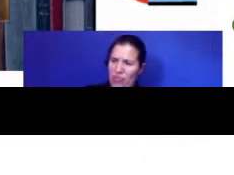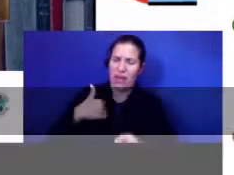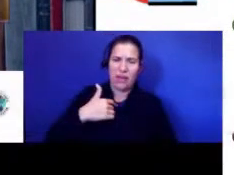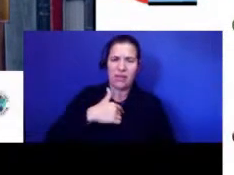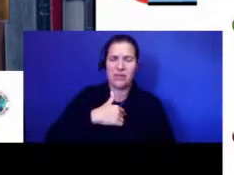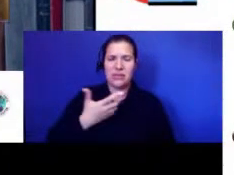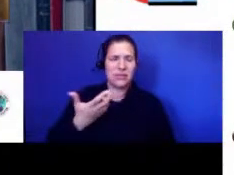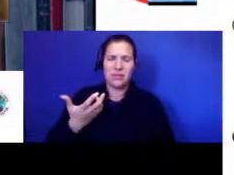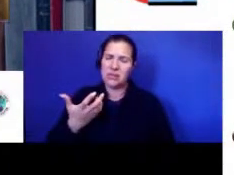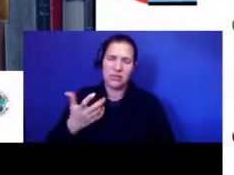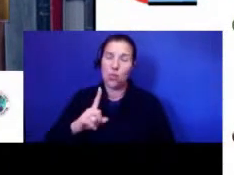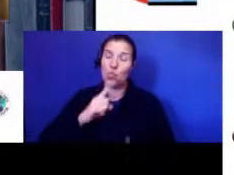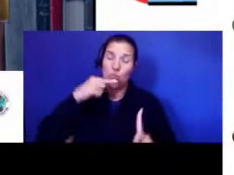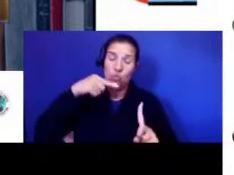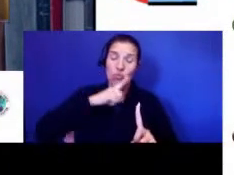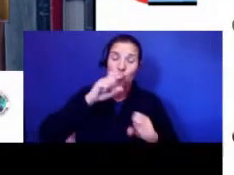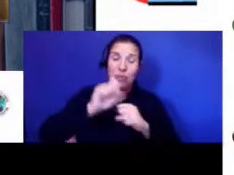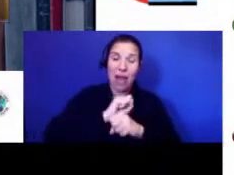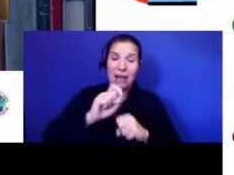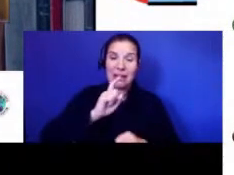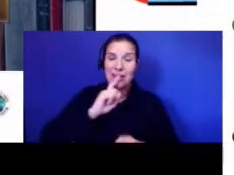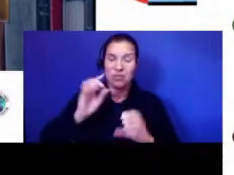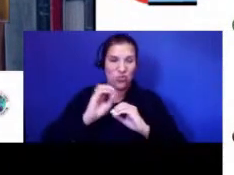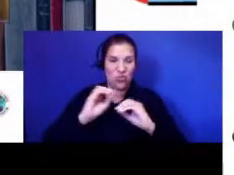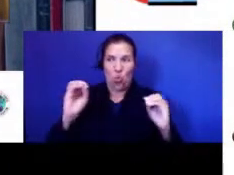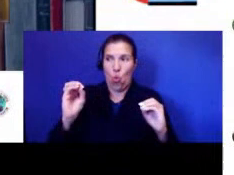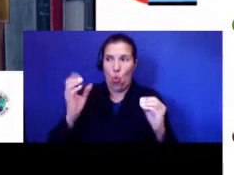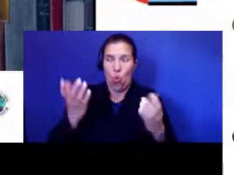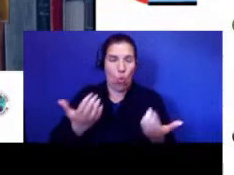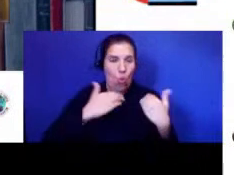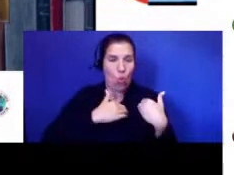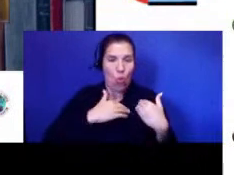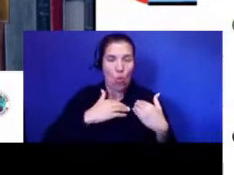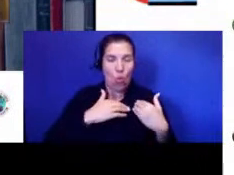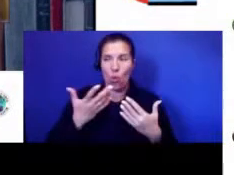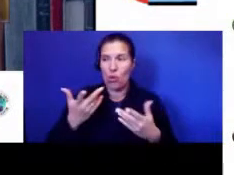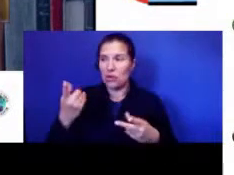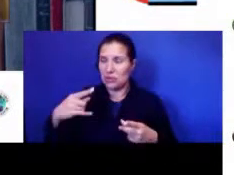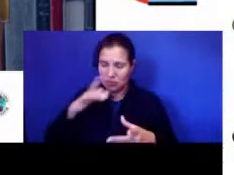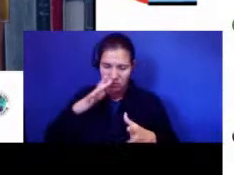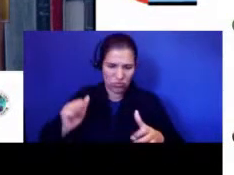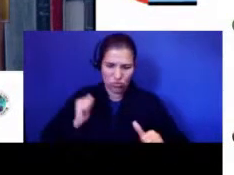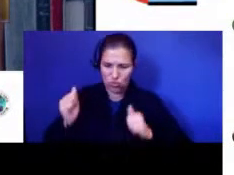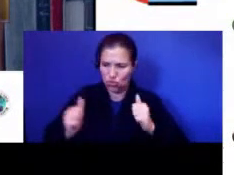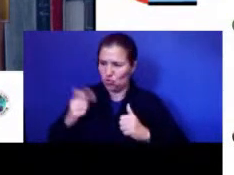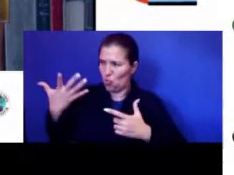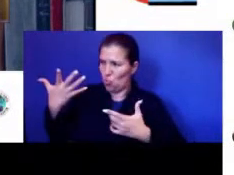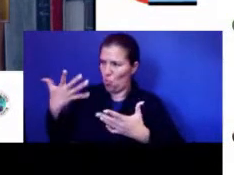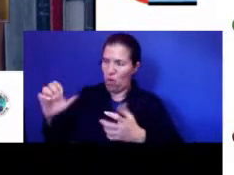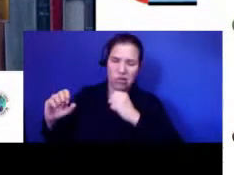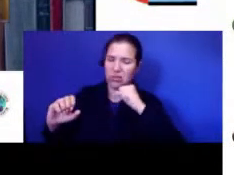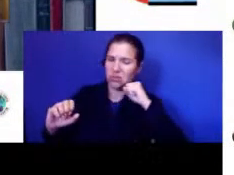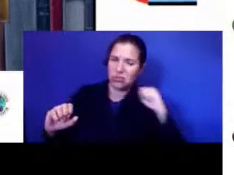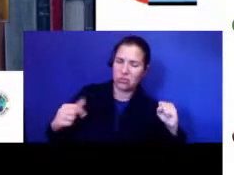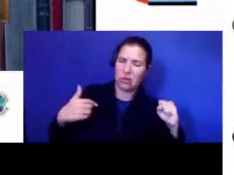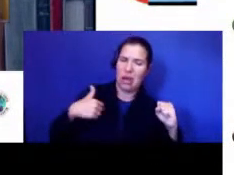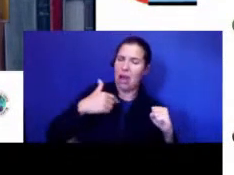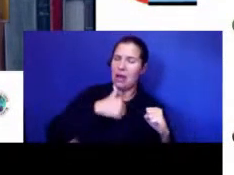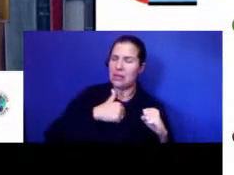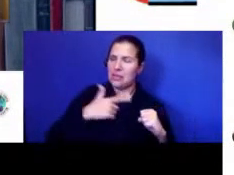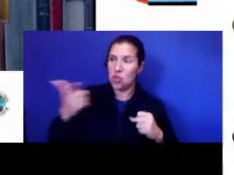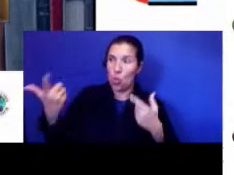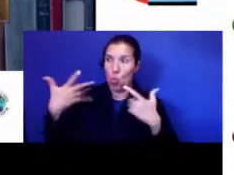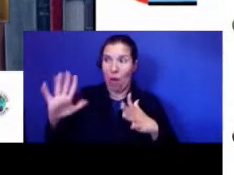The reality is that there are no legs that can carry us fast enough from what they don't want us teaching, because what they don't want